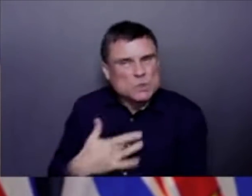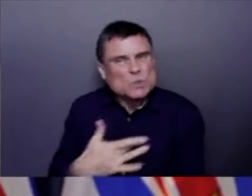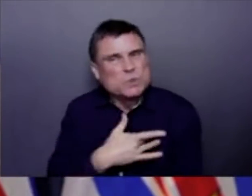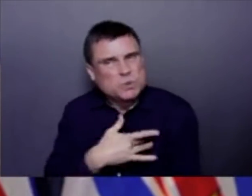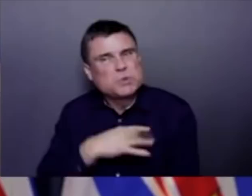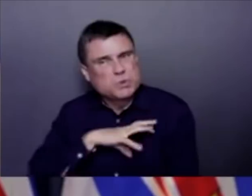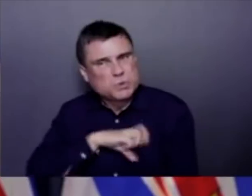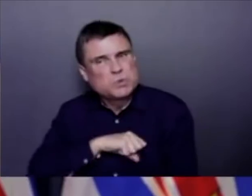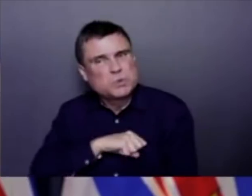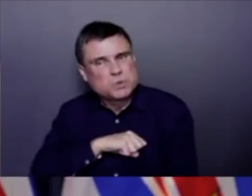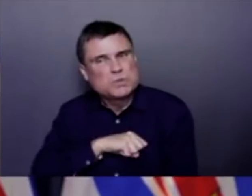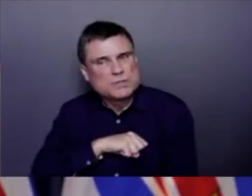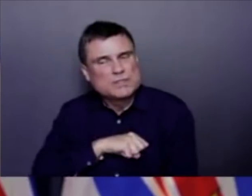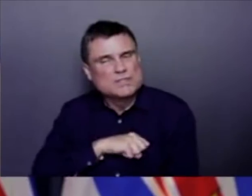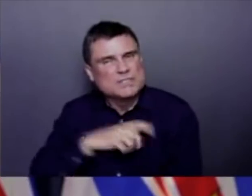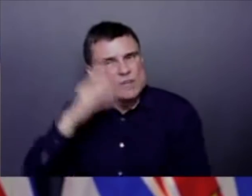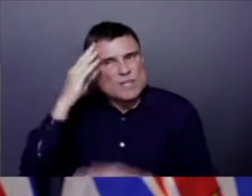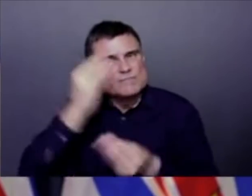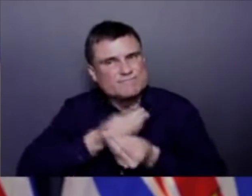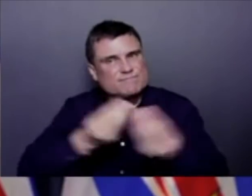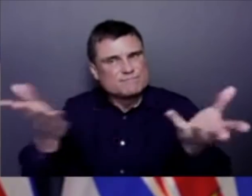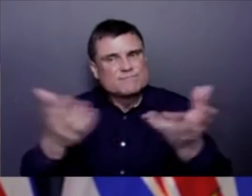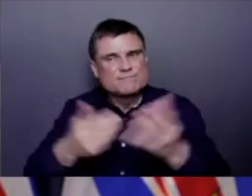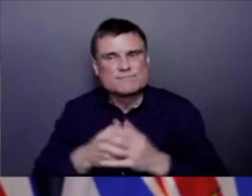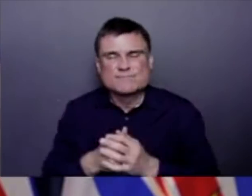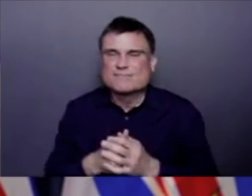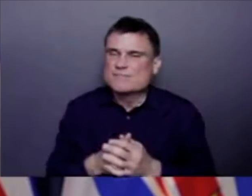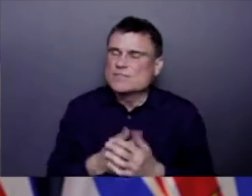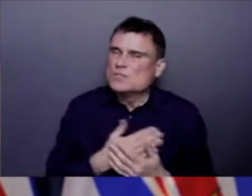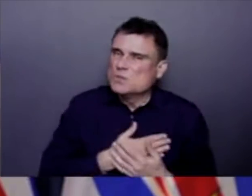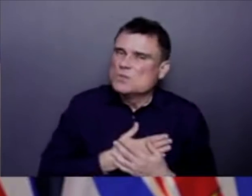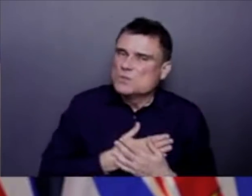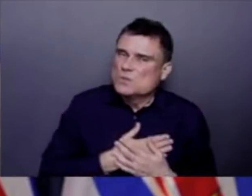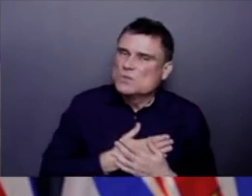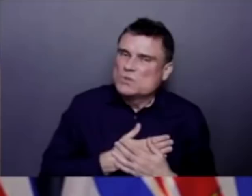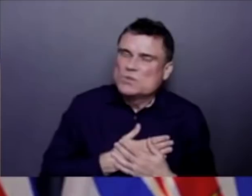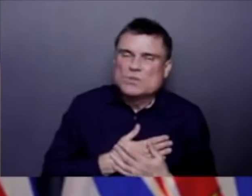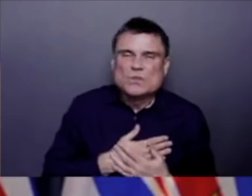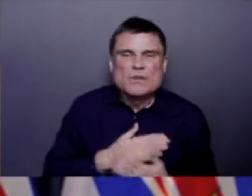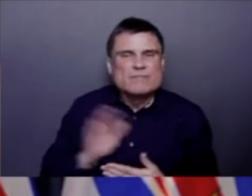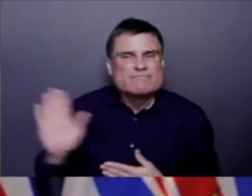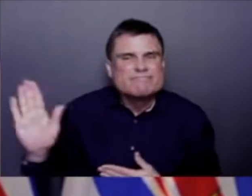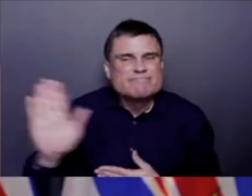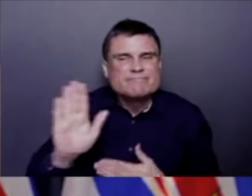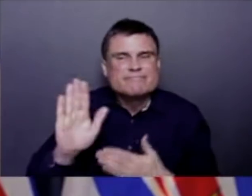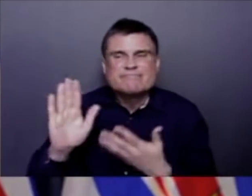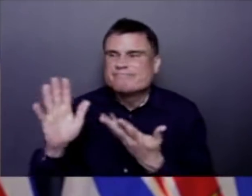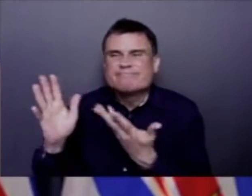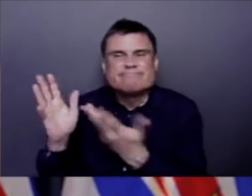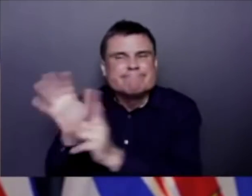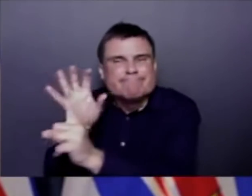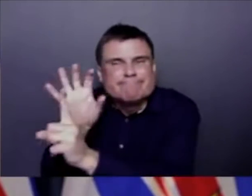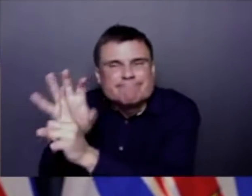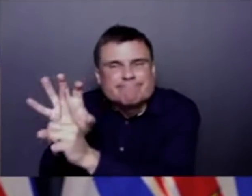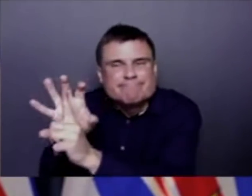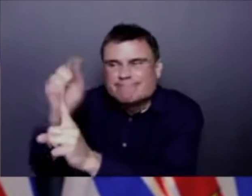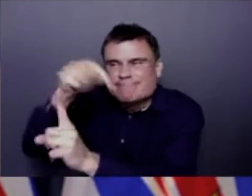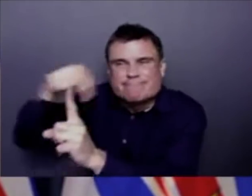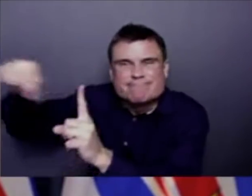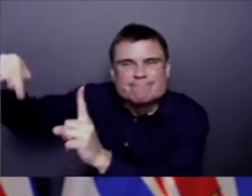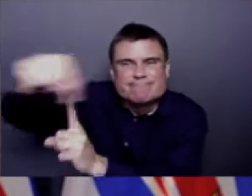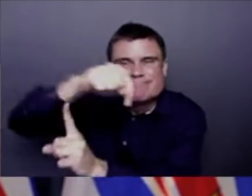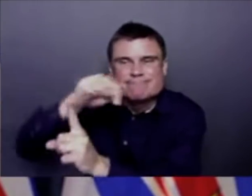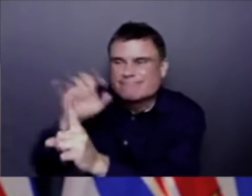thoughts to the families, the friends, the caregivers, the communities of this 74 people, of